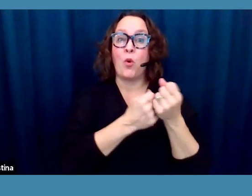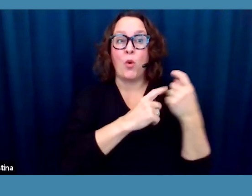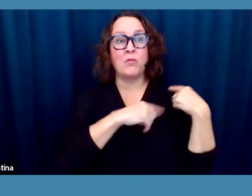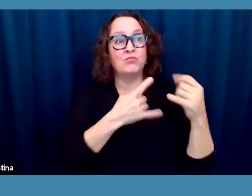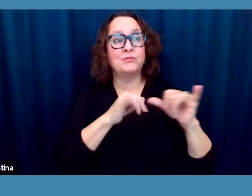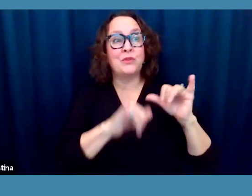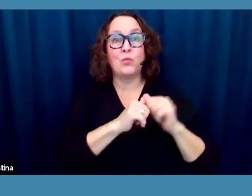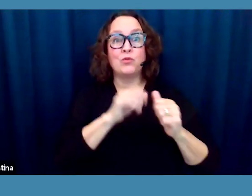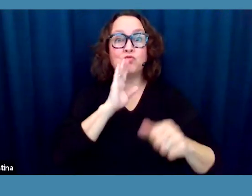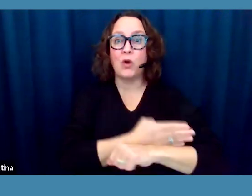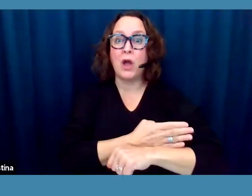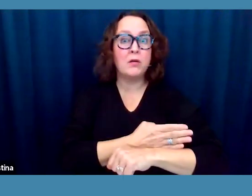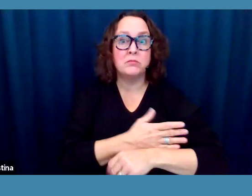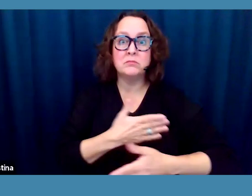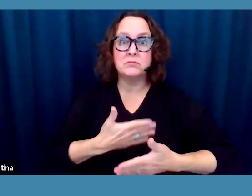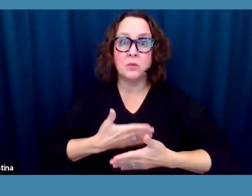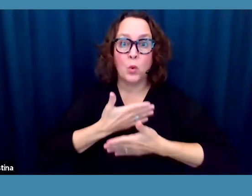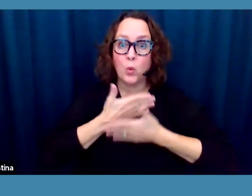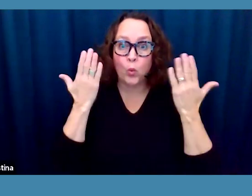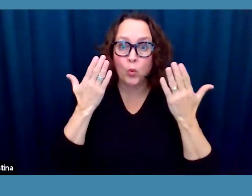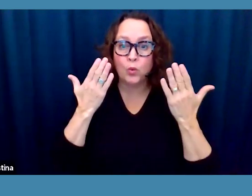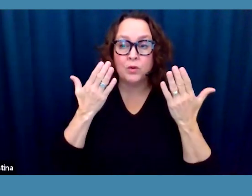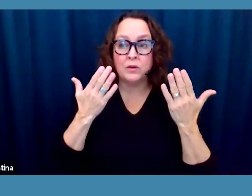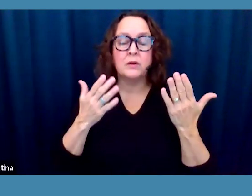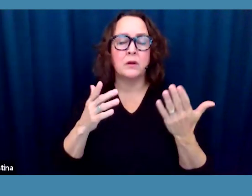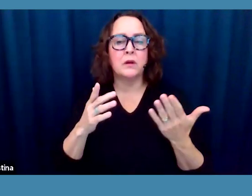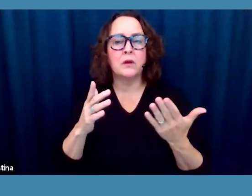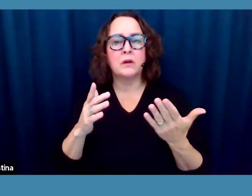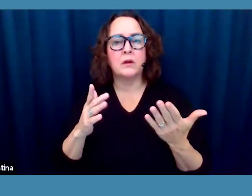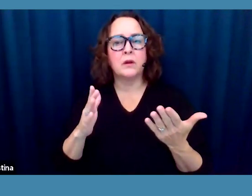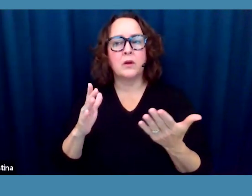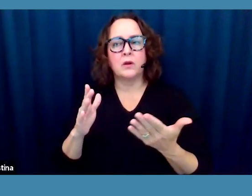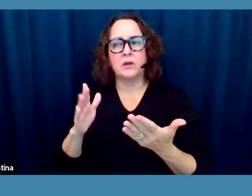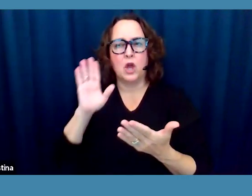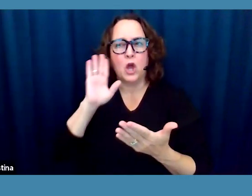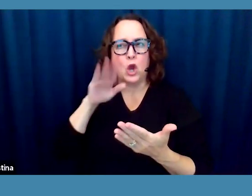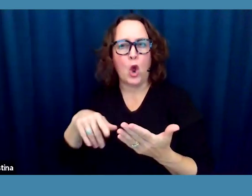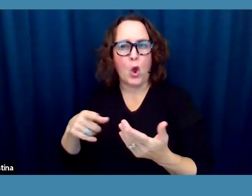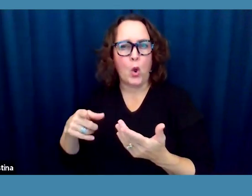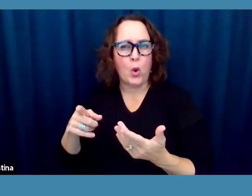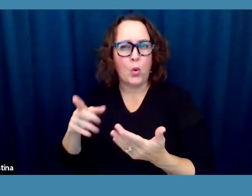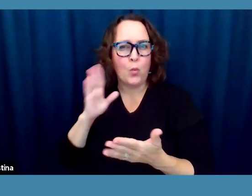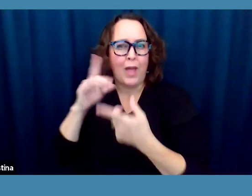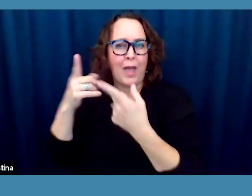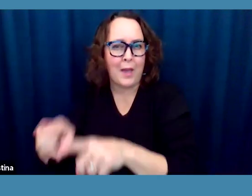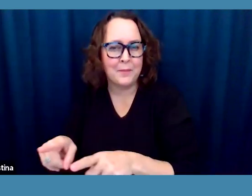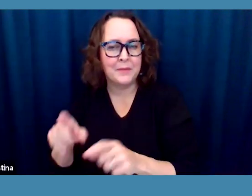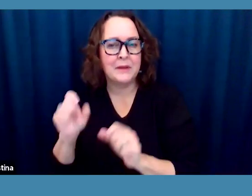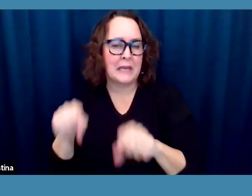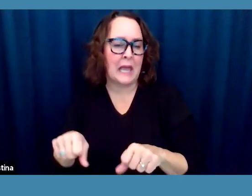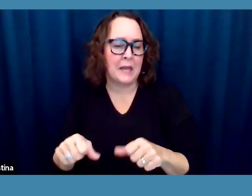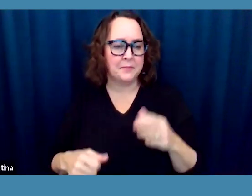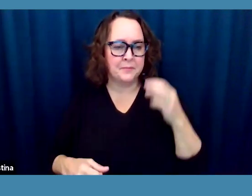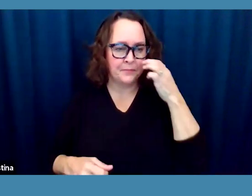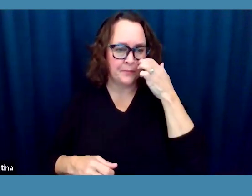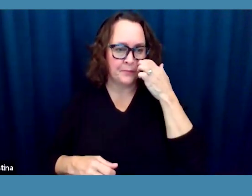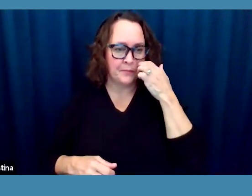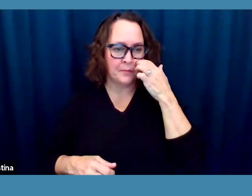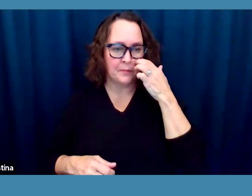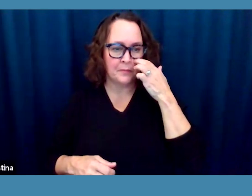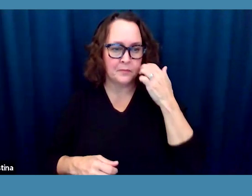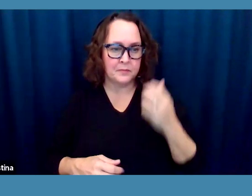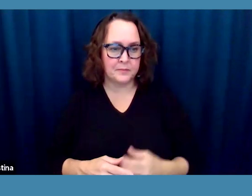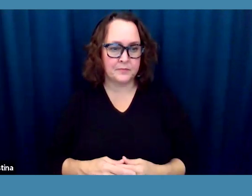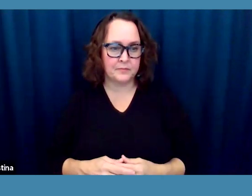before. And we know that's for sure. So it can be a change that's already happened or something that you know for sure is about to happen. Another